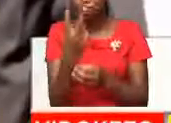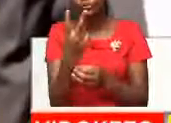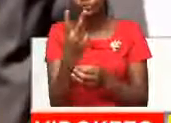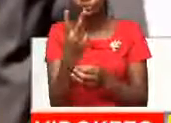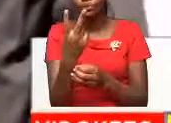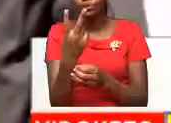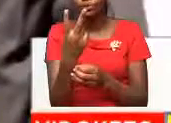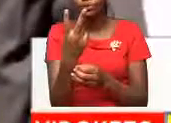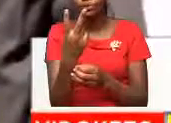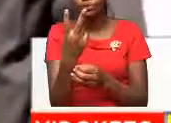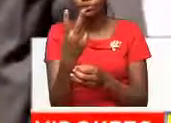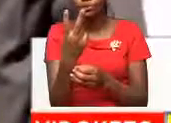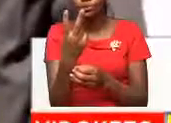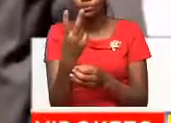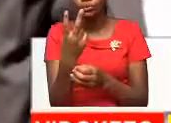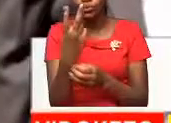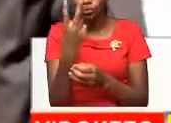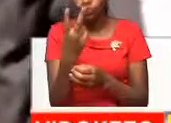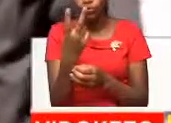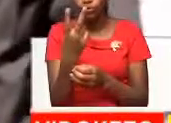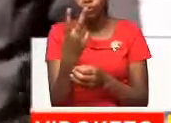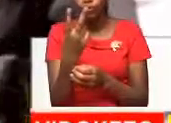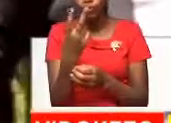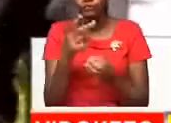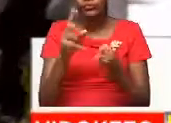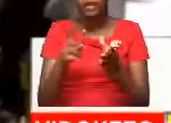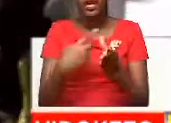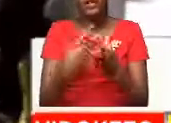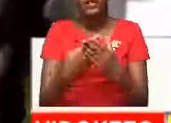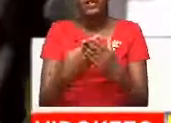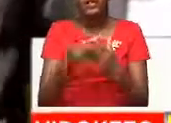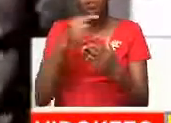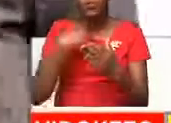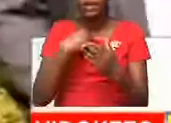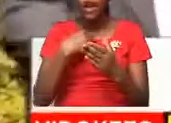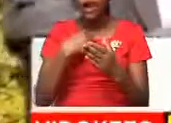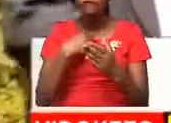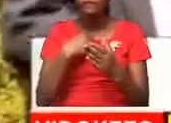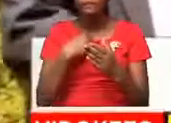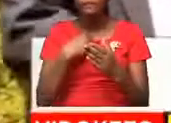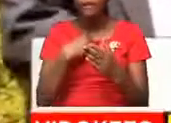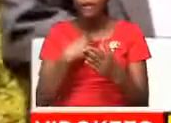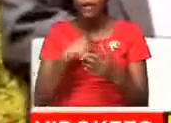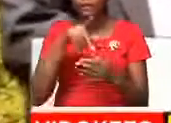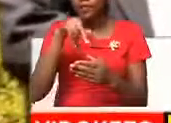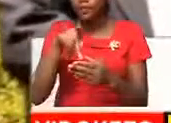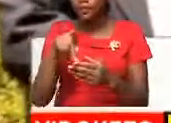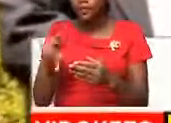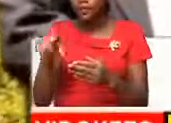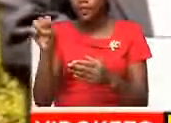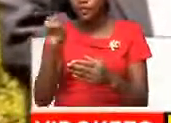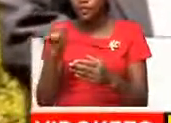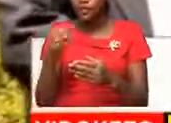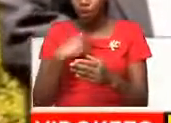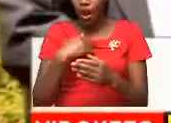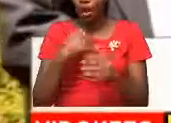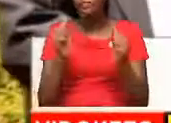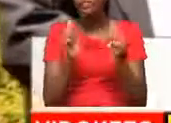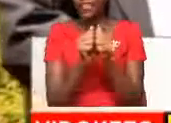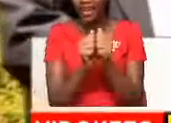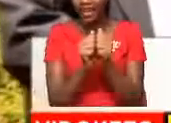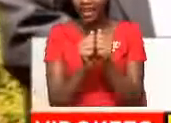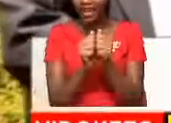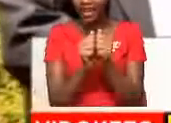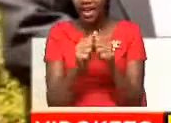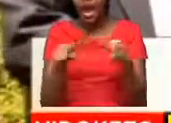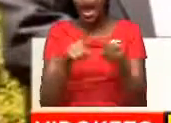infrared thermometers, we have 2. Then the complete kits, the PPE, we have 10. And